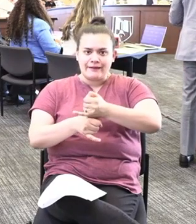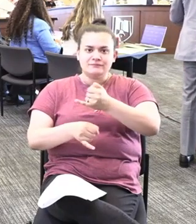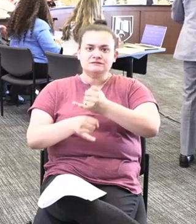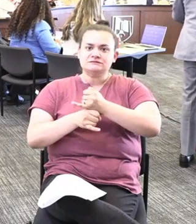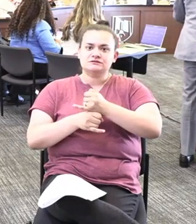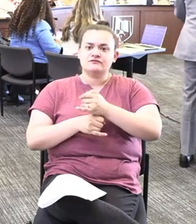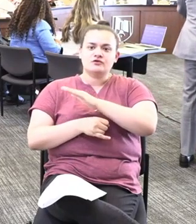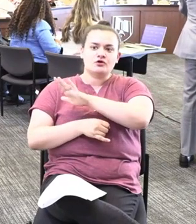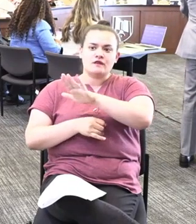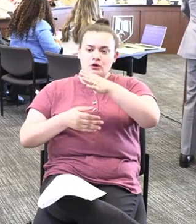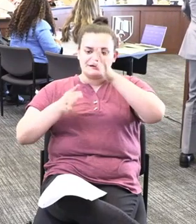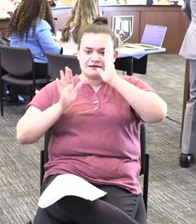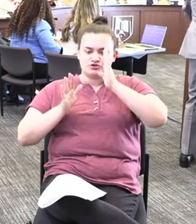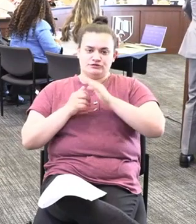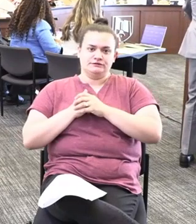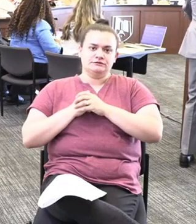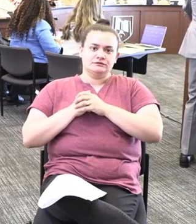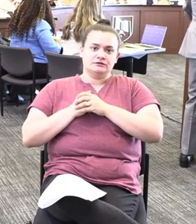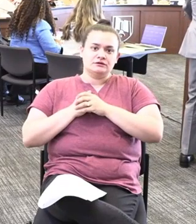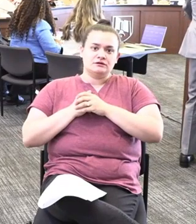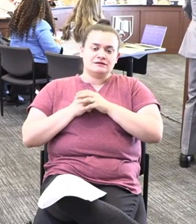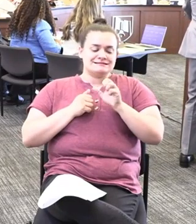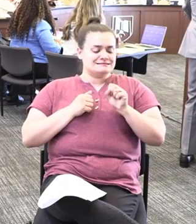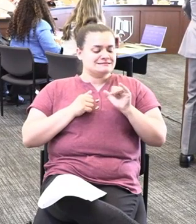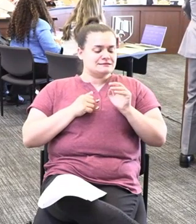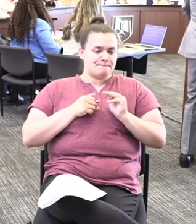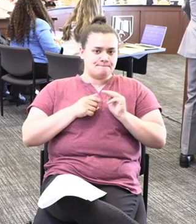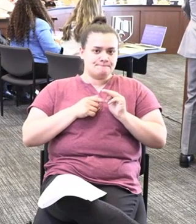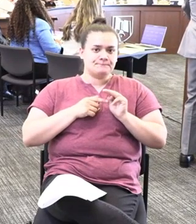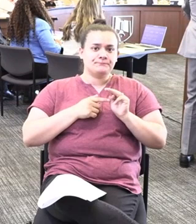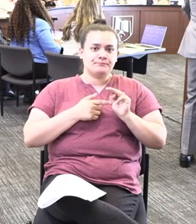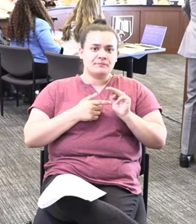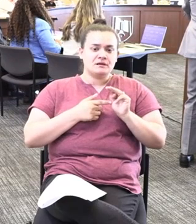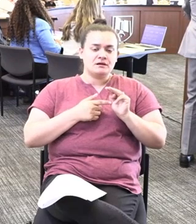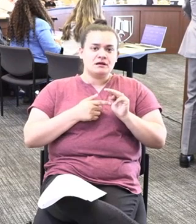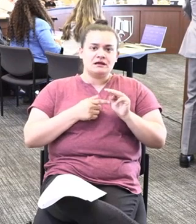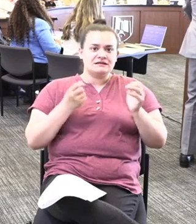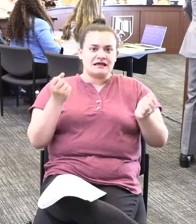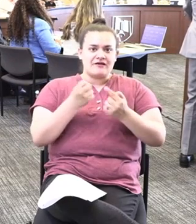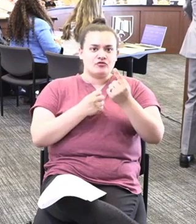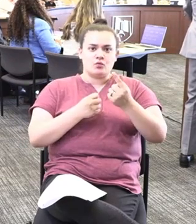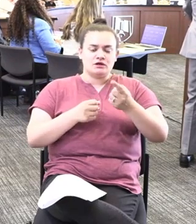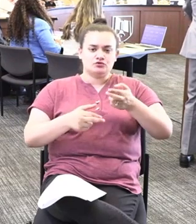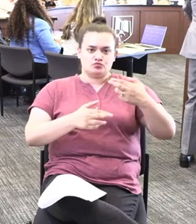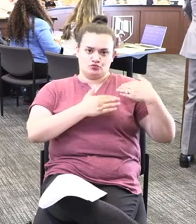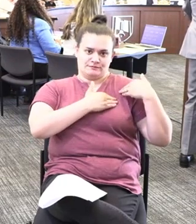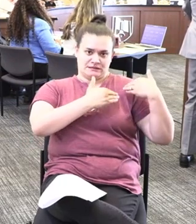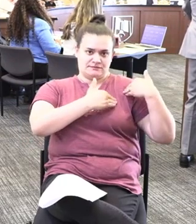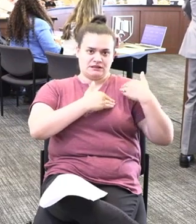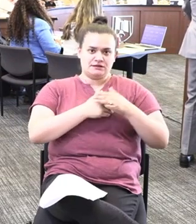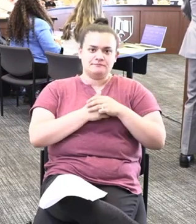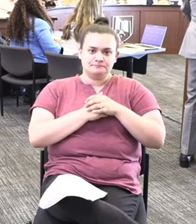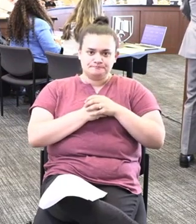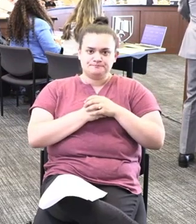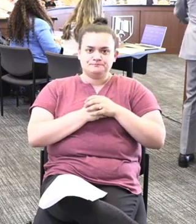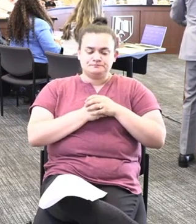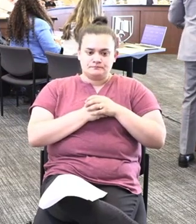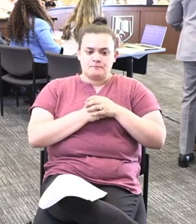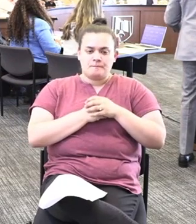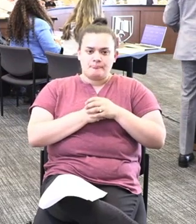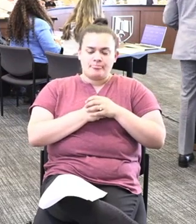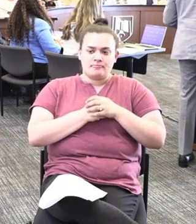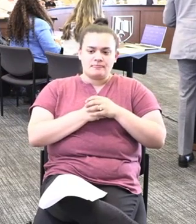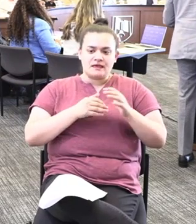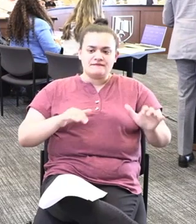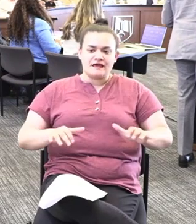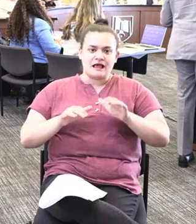continued attention to STEM. STEM is really everybody's responsibility, and the actions associated